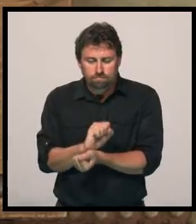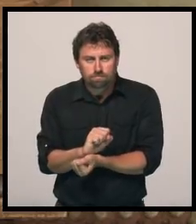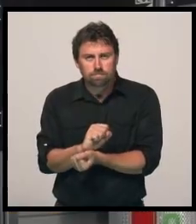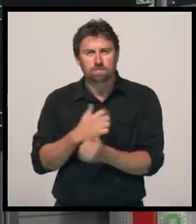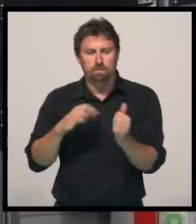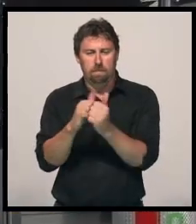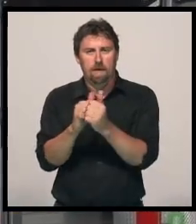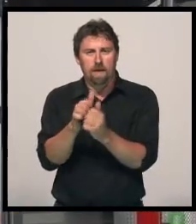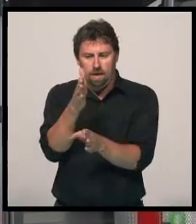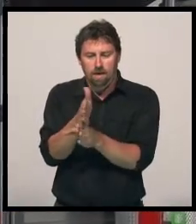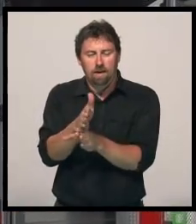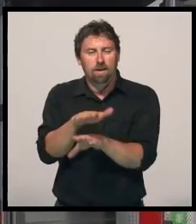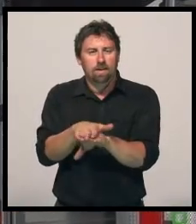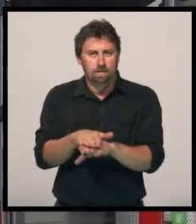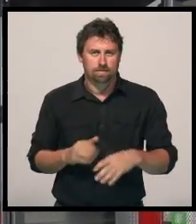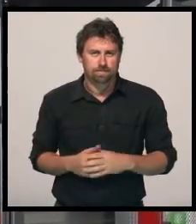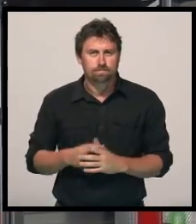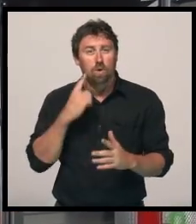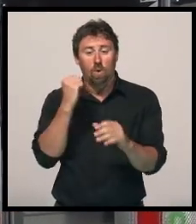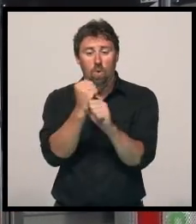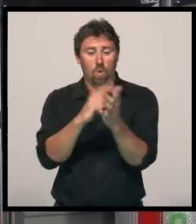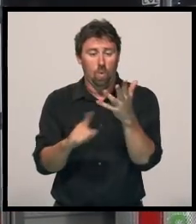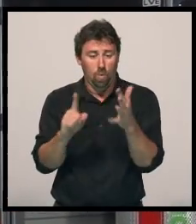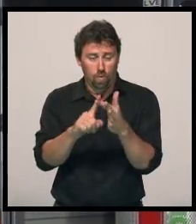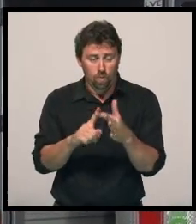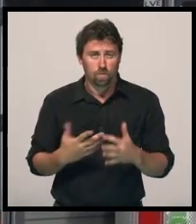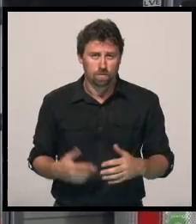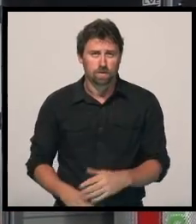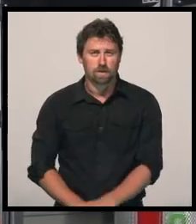clog it up because you've got the paper in between. Bit of glue either side.